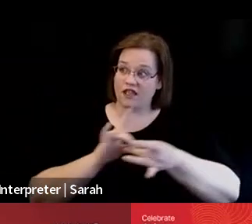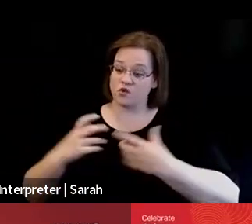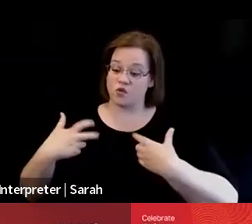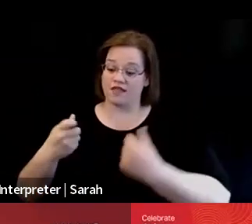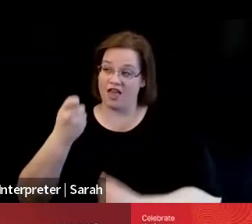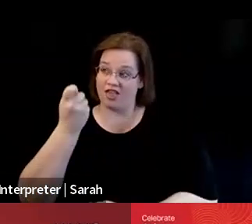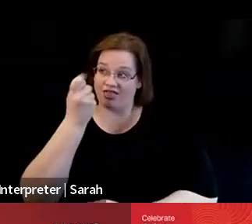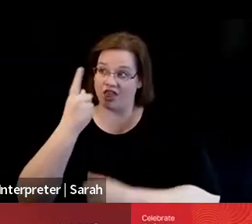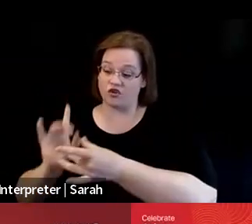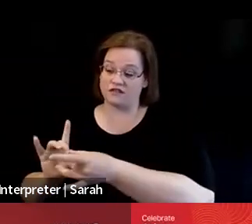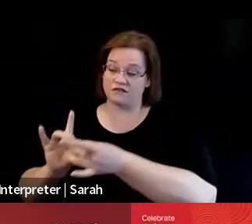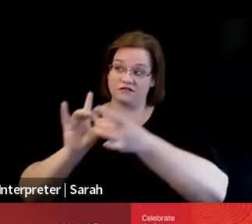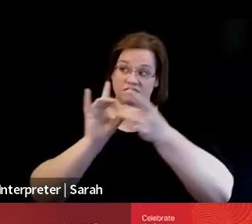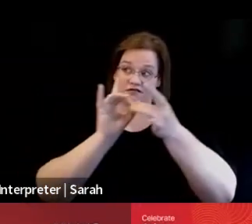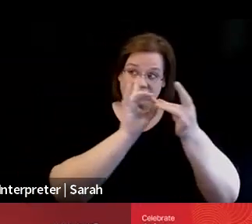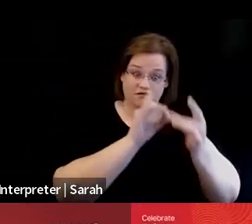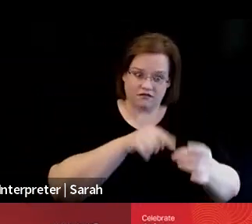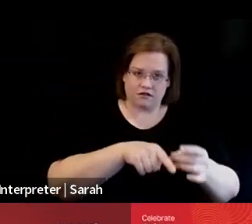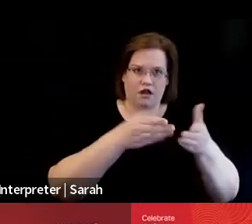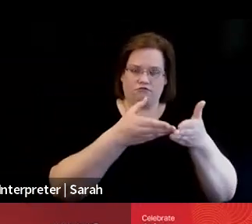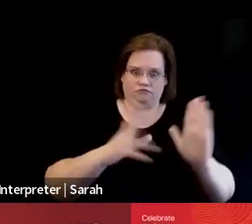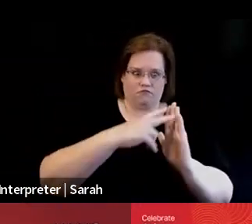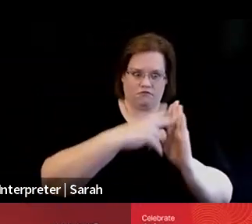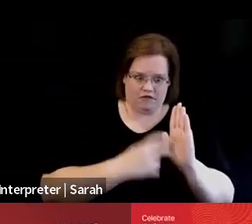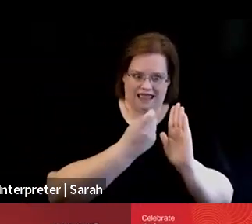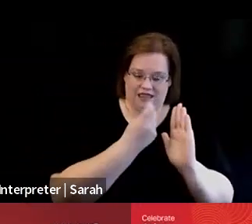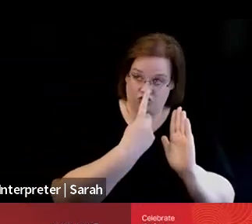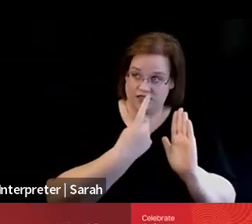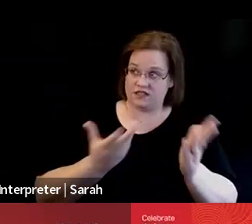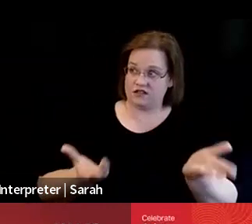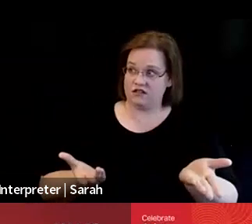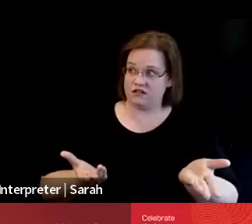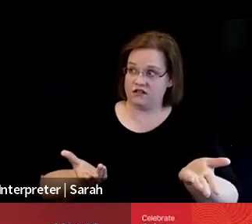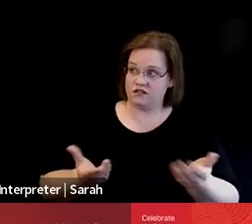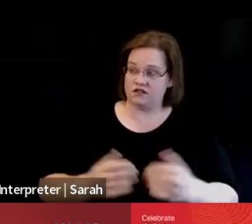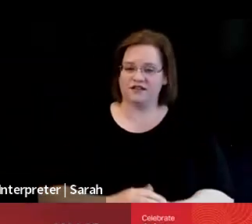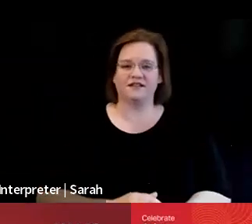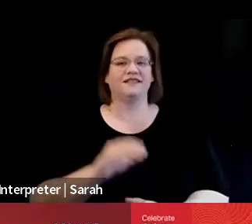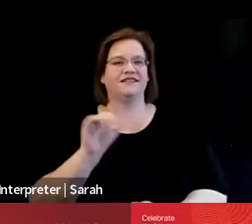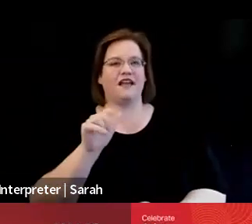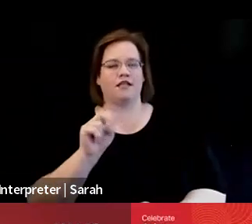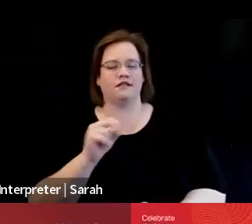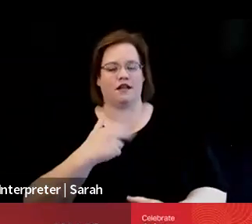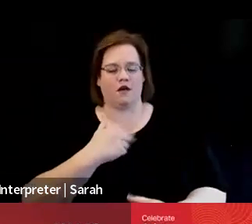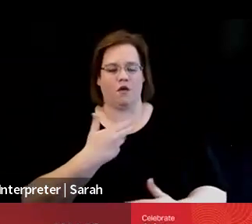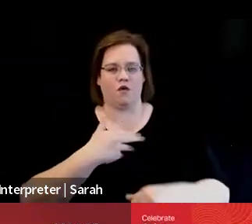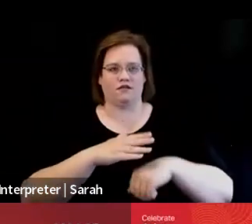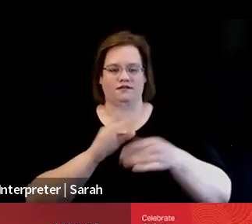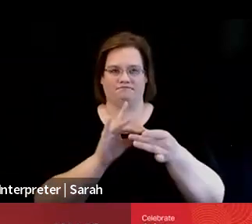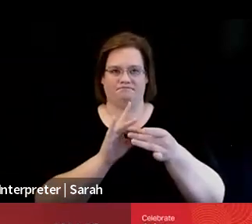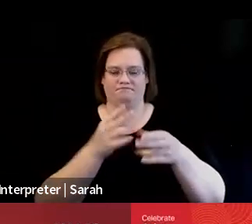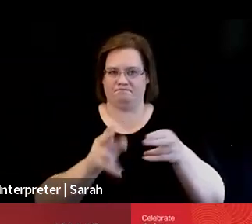literacy and literacy? So I want to touch really quickly on something that you